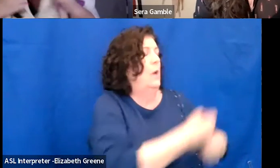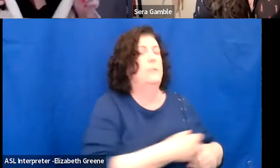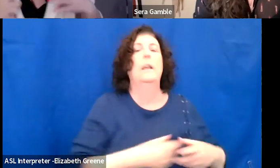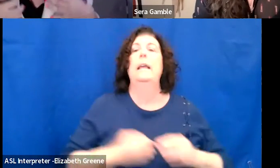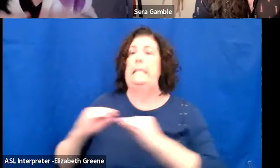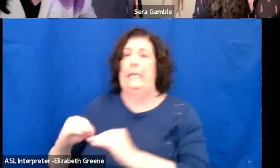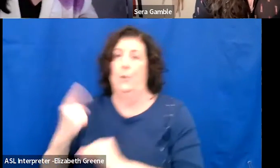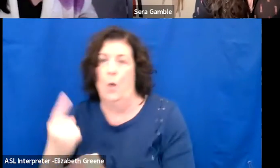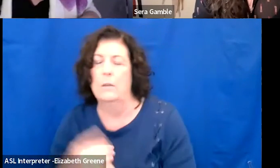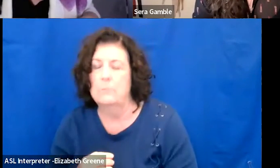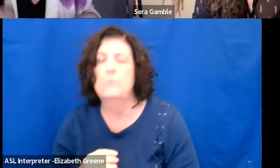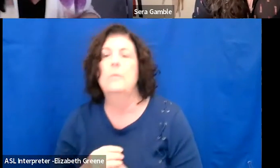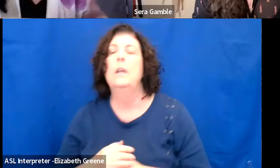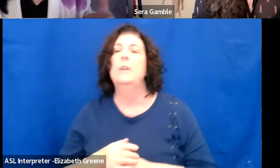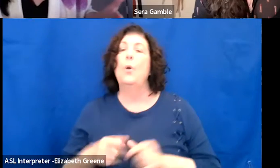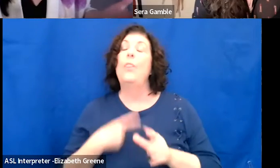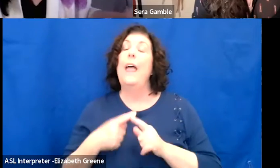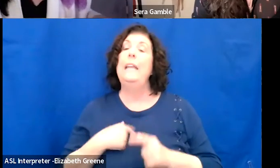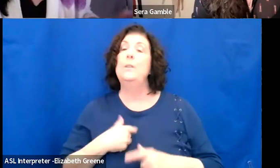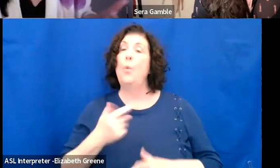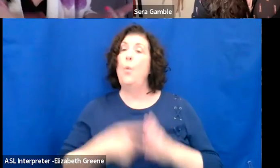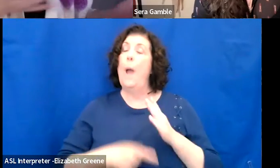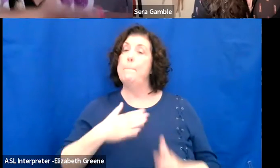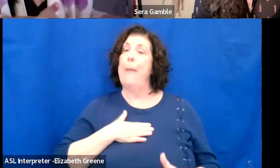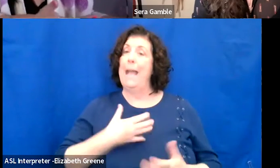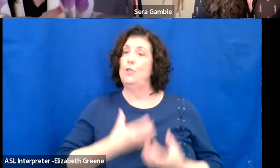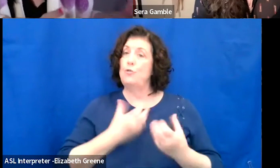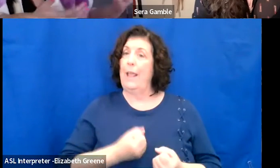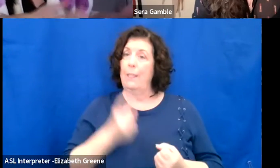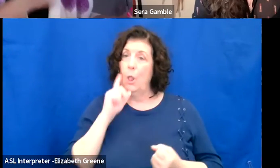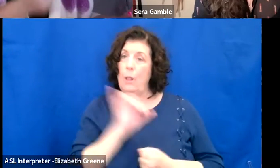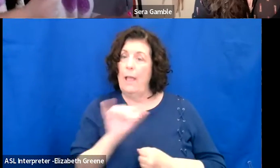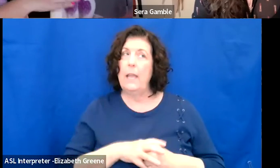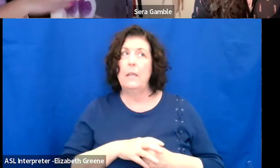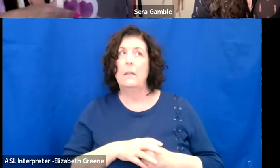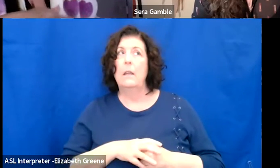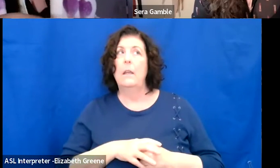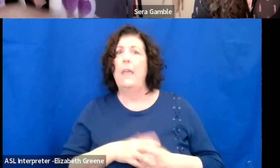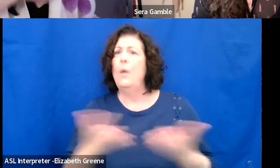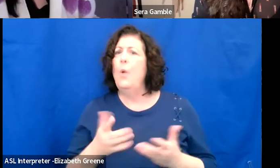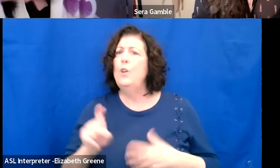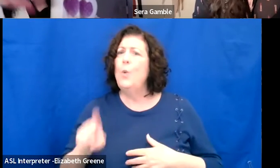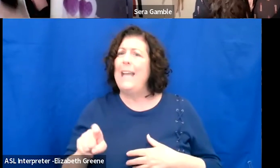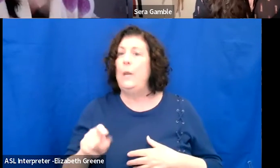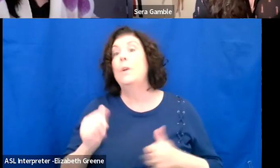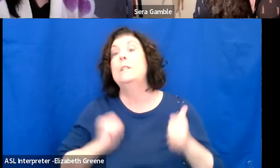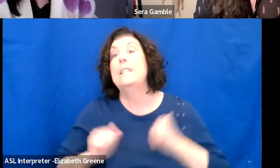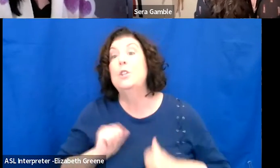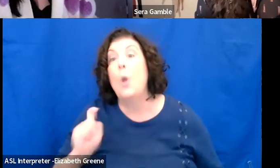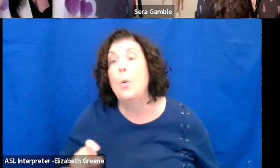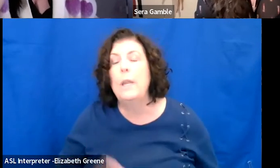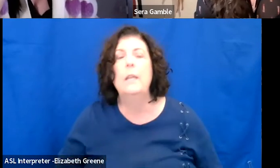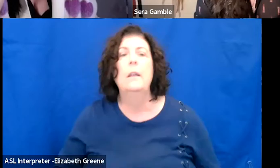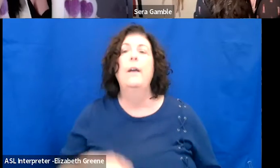are versus what the show needs. So it's like for multicam, it's like, I need some joke people, 100%. I need